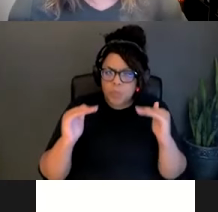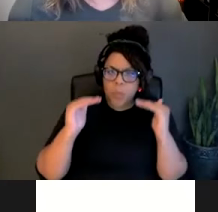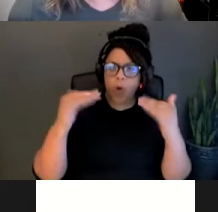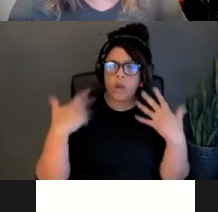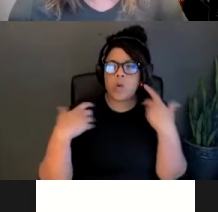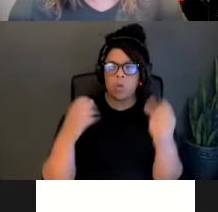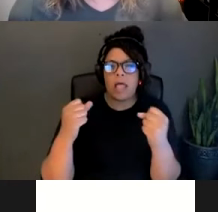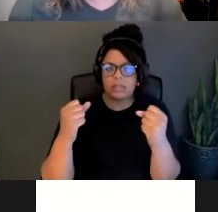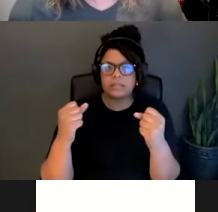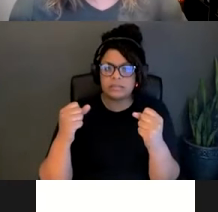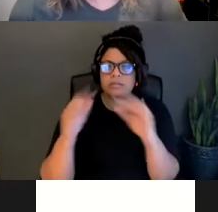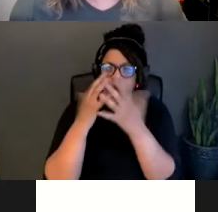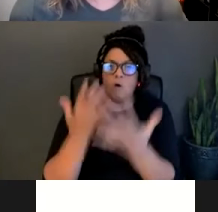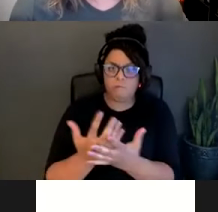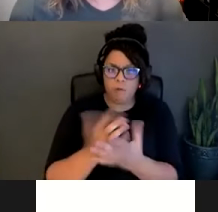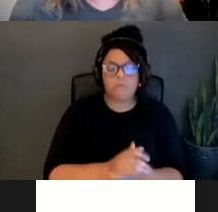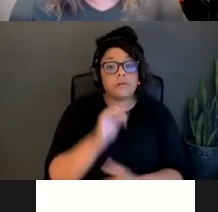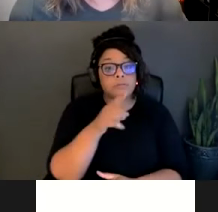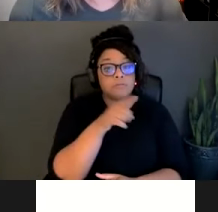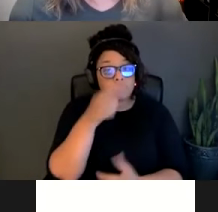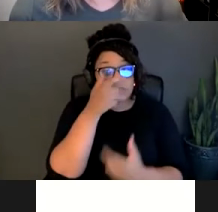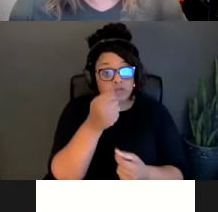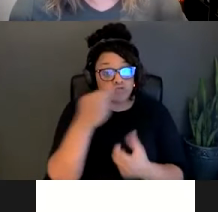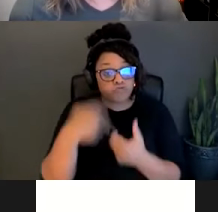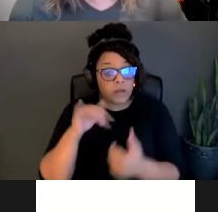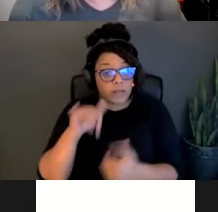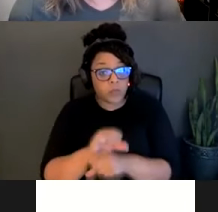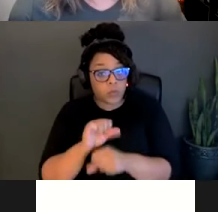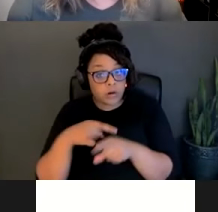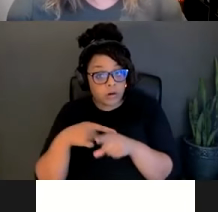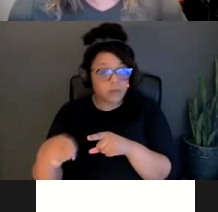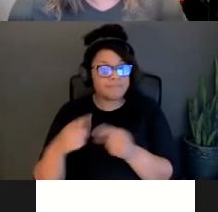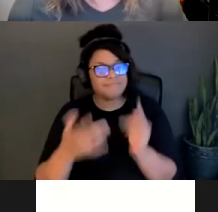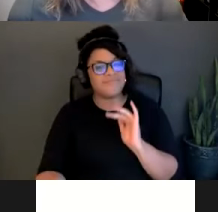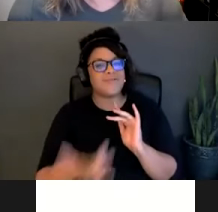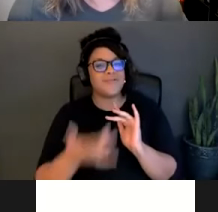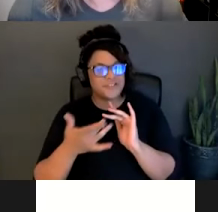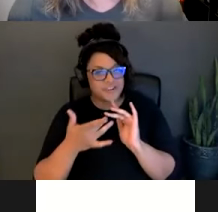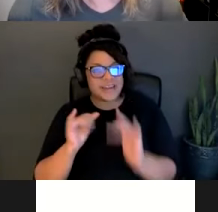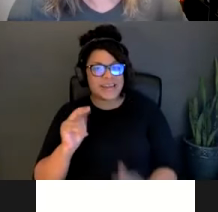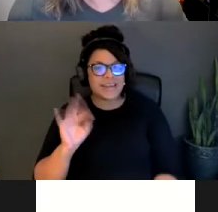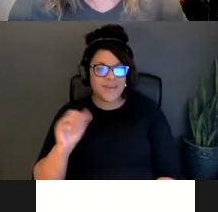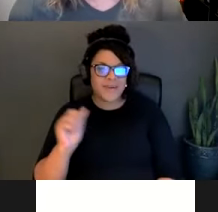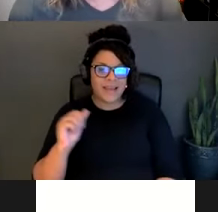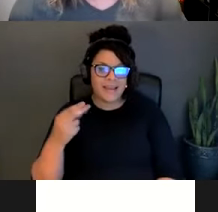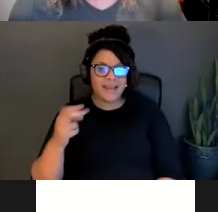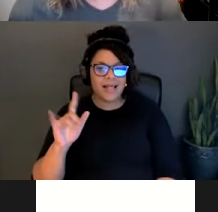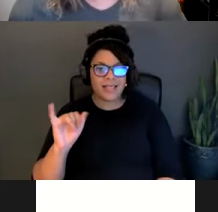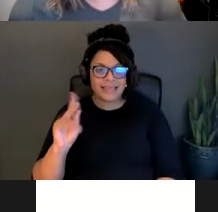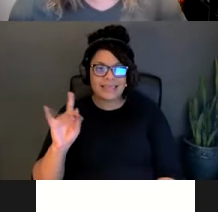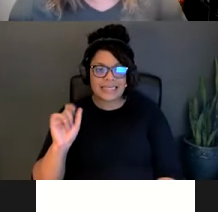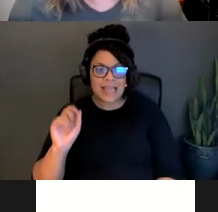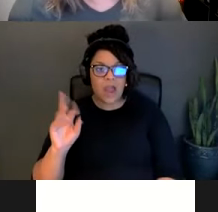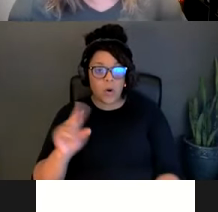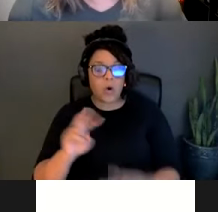overall as a district. And so if you're interested in joining that work with us, please reach out to info@healthikids.org, or you can